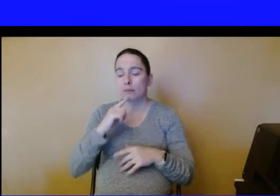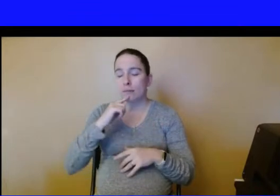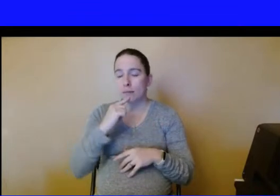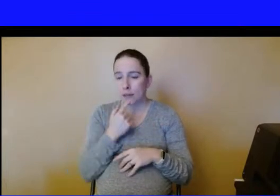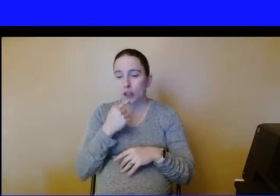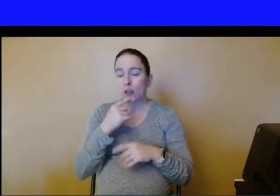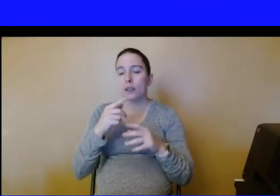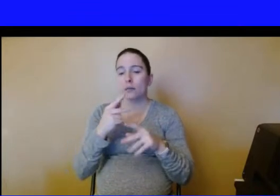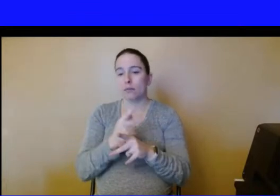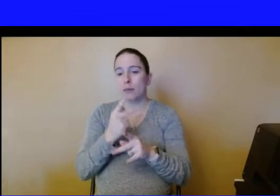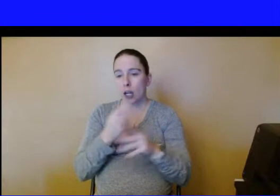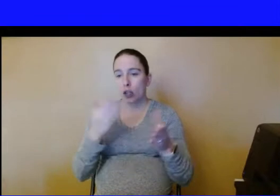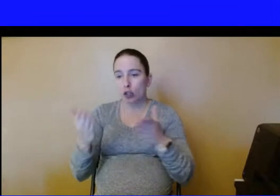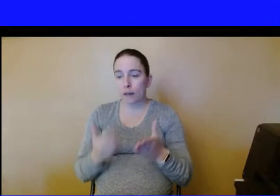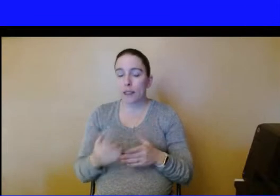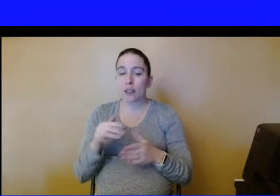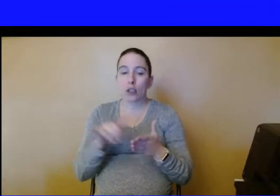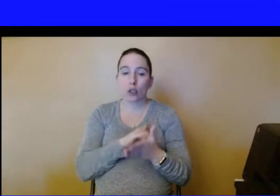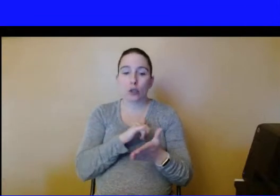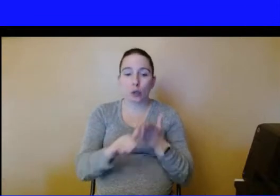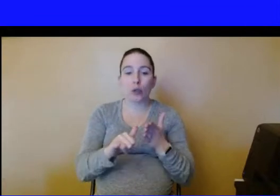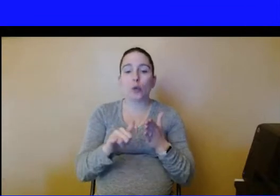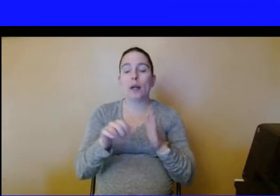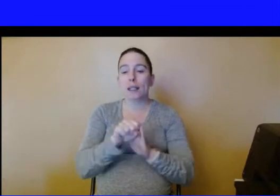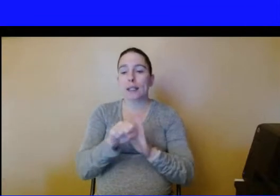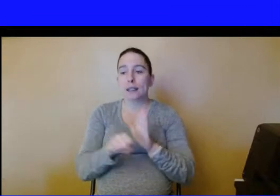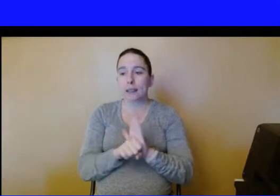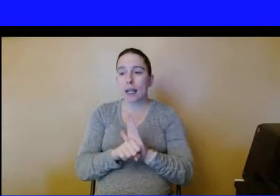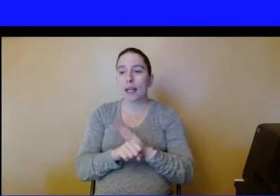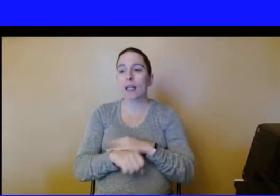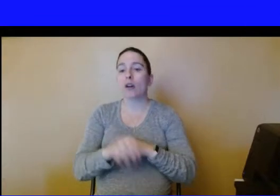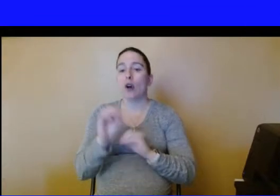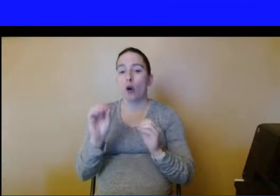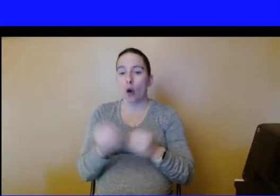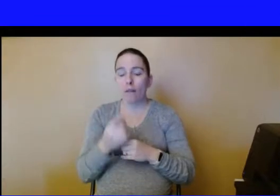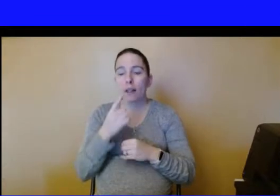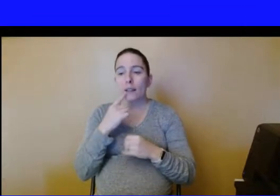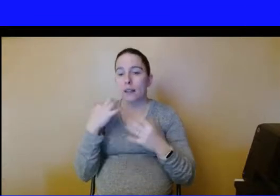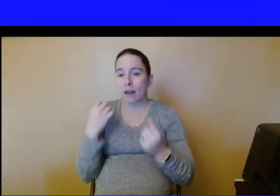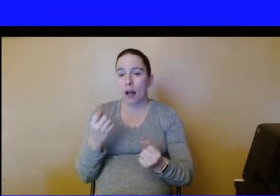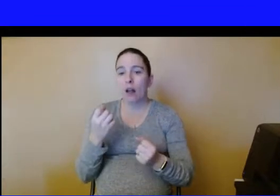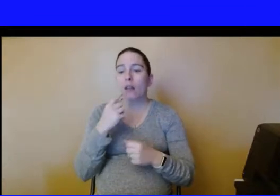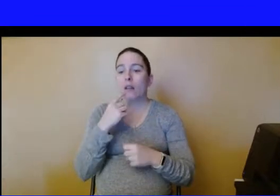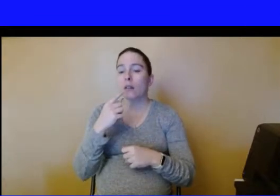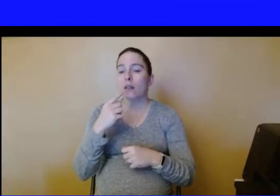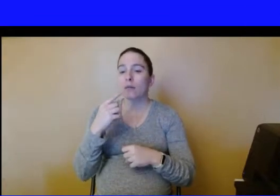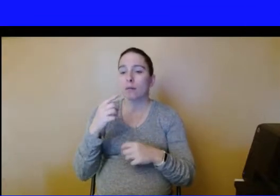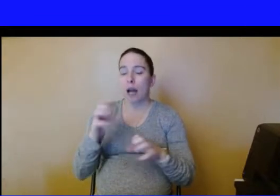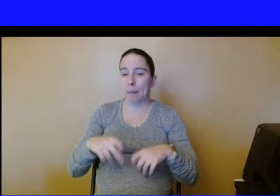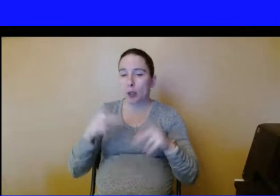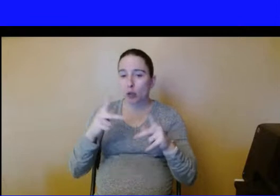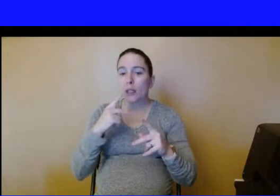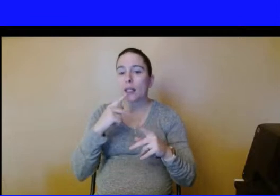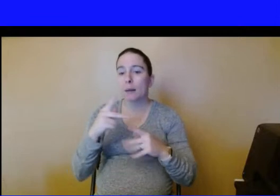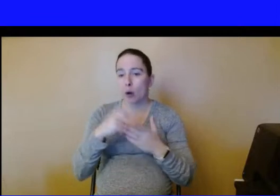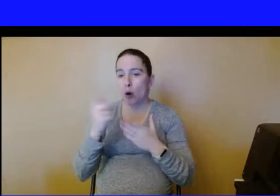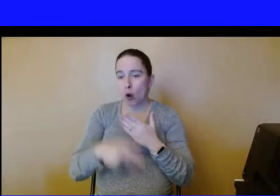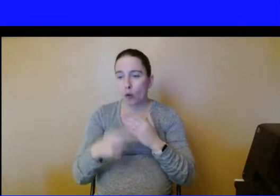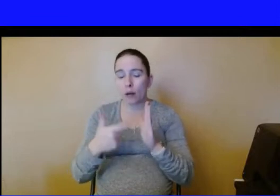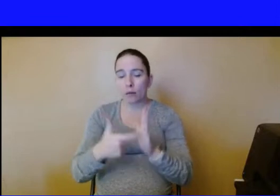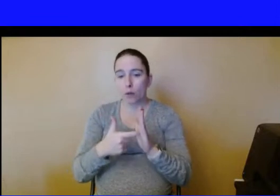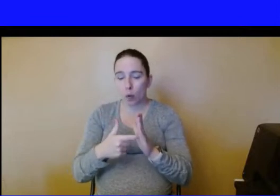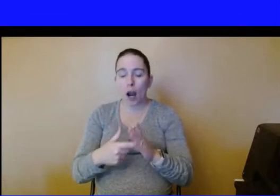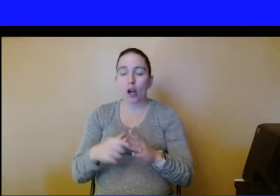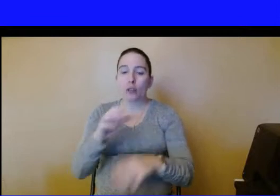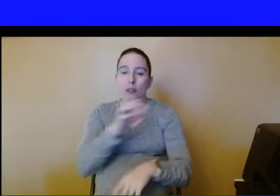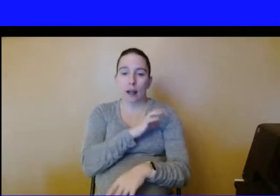intervention, or CTI, as an evidence-based and time-limited intervention as a model of care. OMH